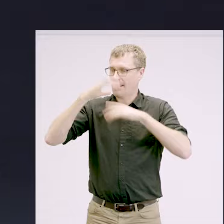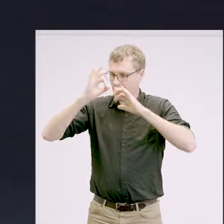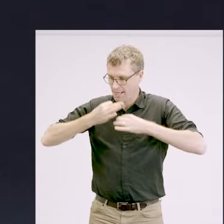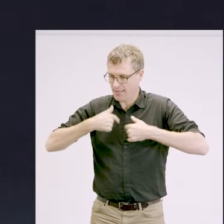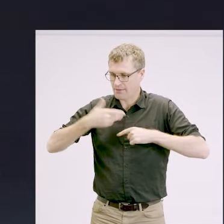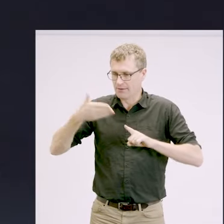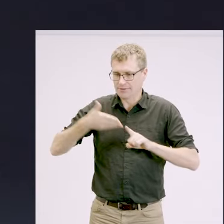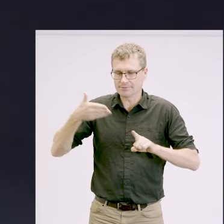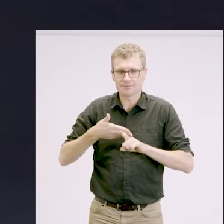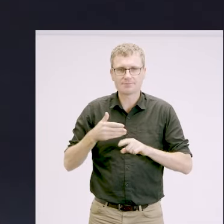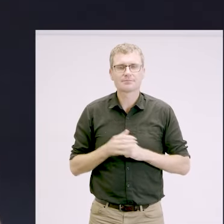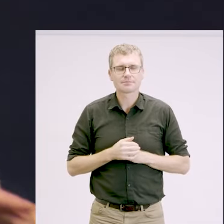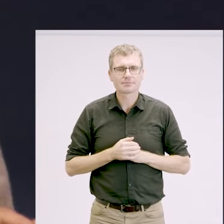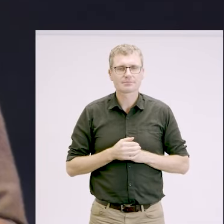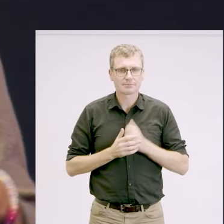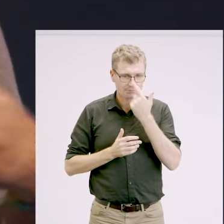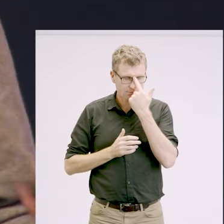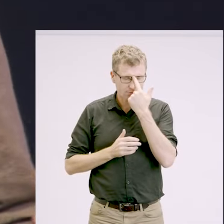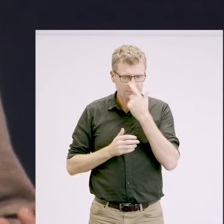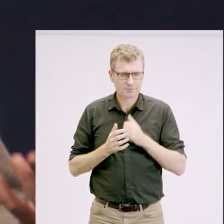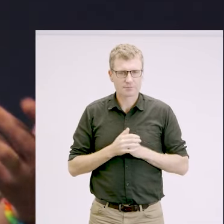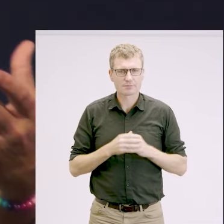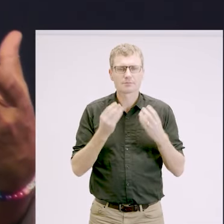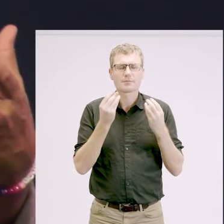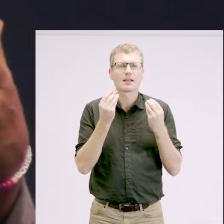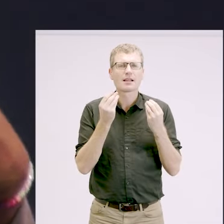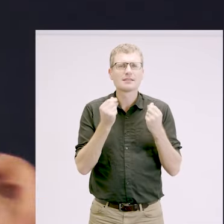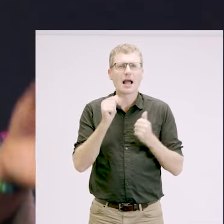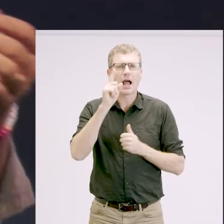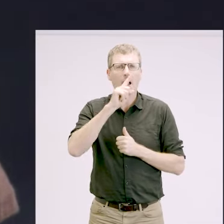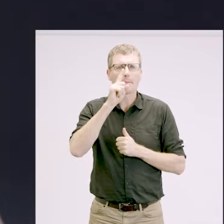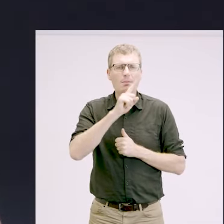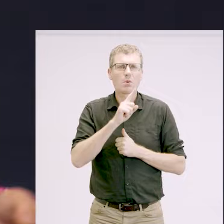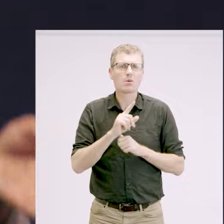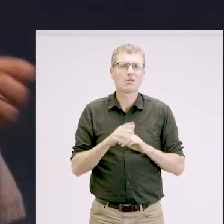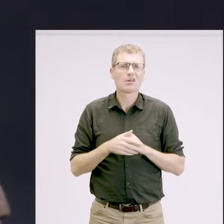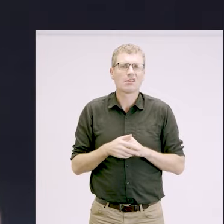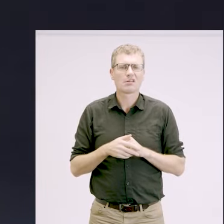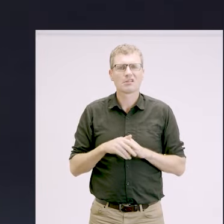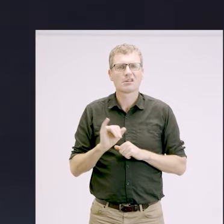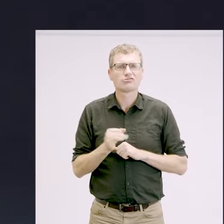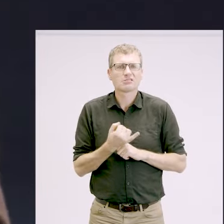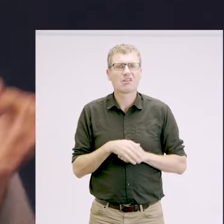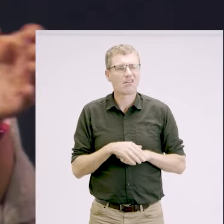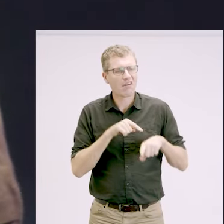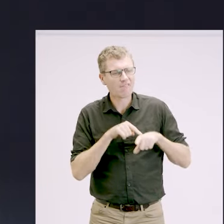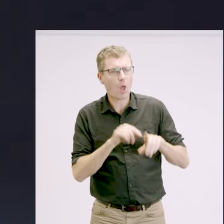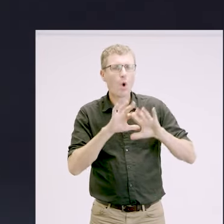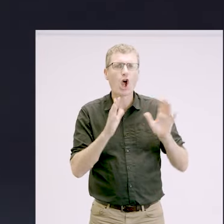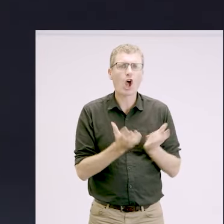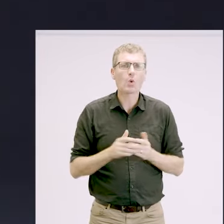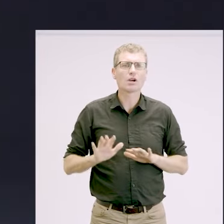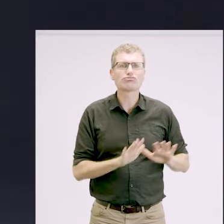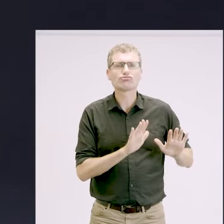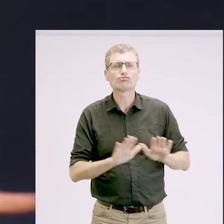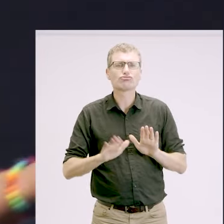talking about, or what the Lord is putting his finger on for you. Others of us are wrestling with things that are very much just like the drift of the world. Oh, well,